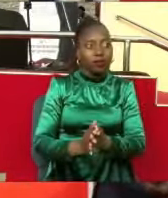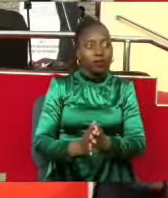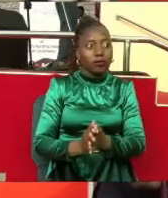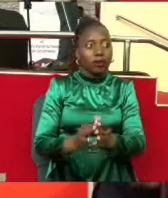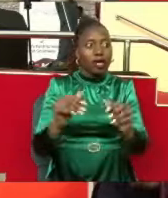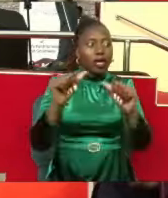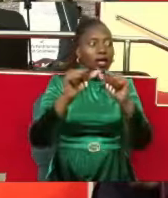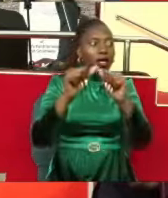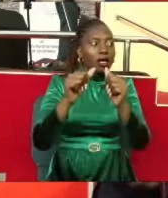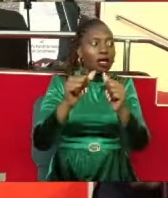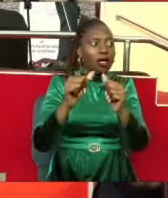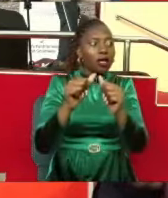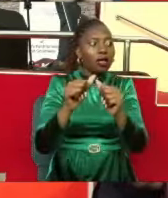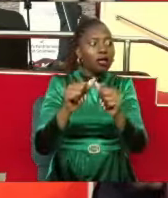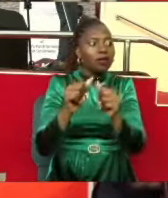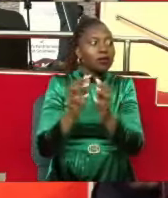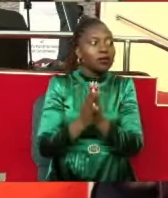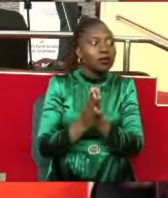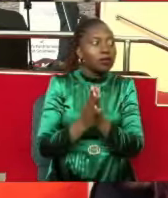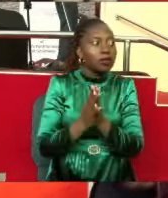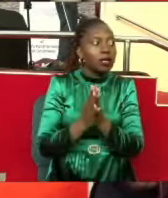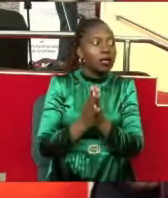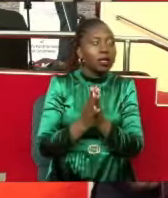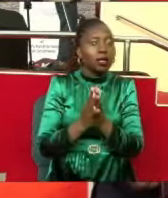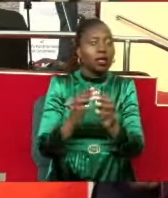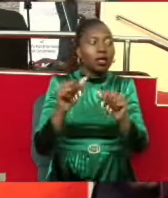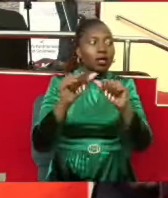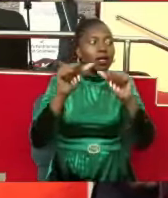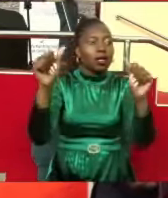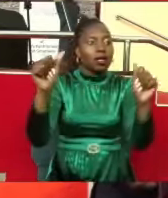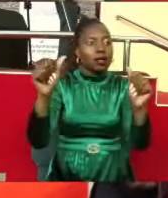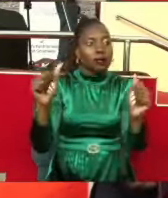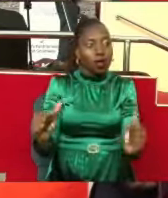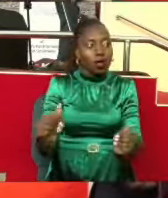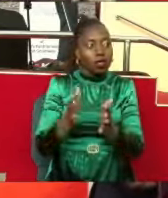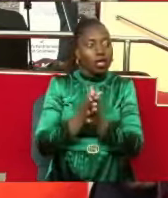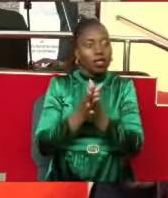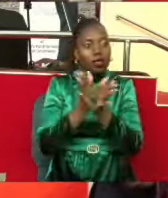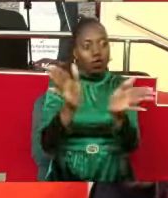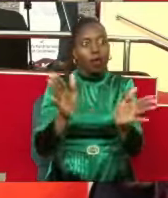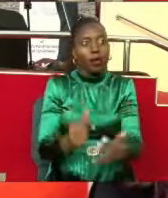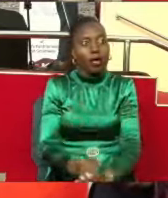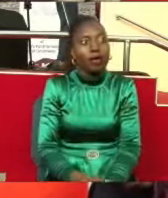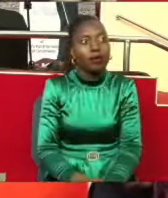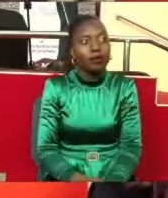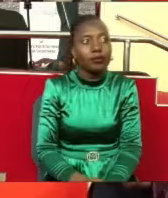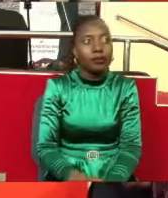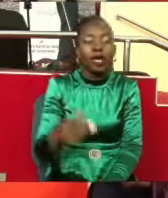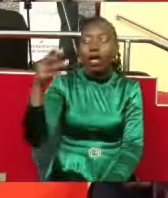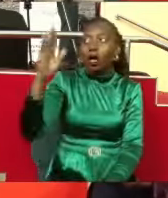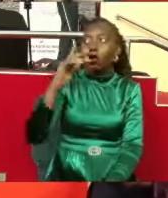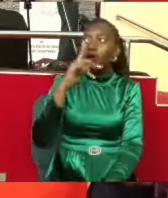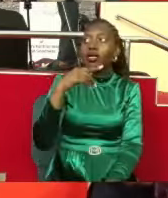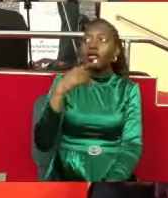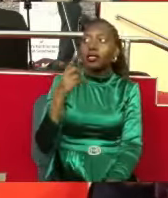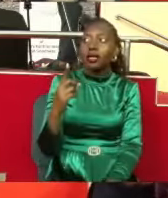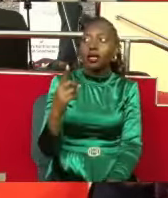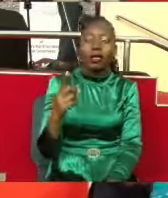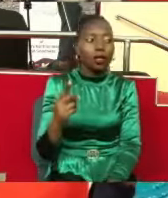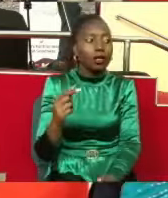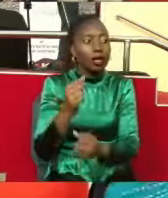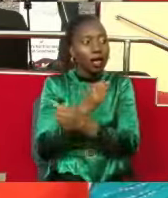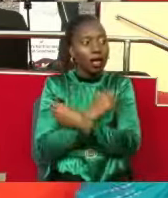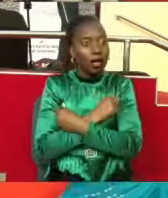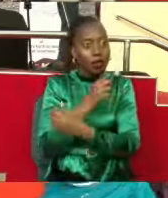open. Madhabahu yako wazi. And he's saying, I love you. Ningependa useme na anakupenda. He's saying, even if you are alone, I'd have died for you